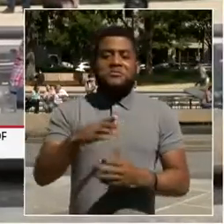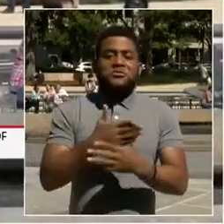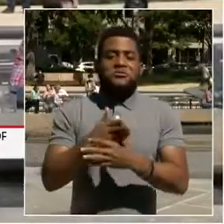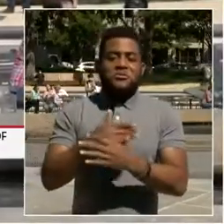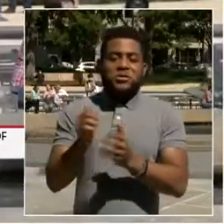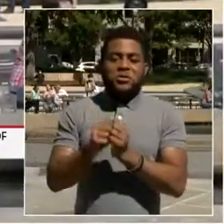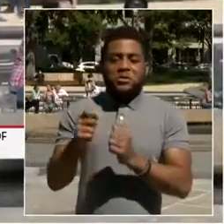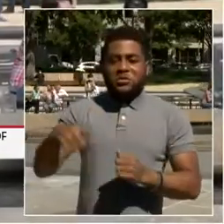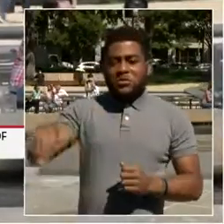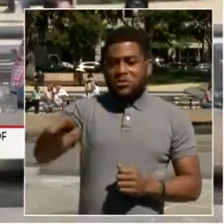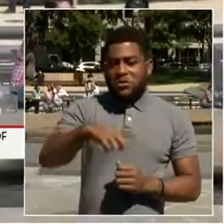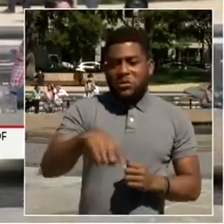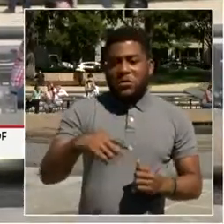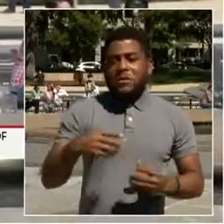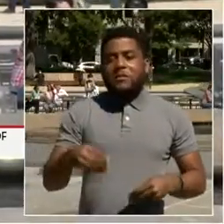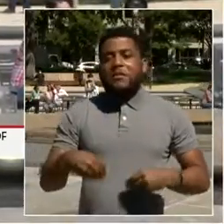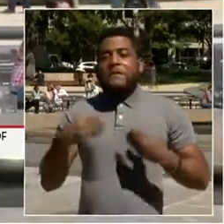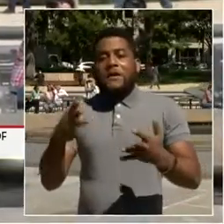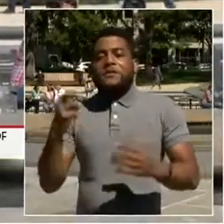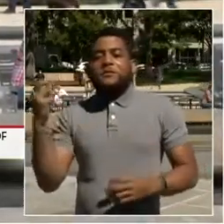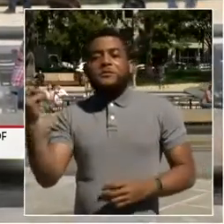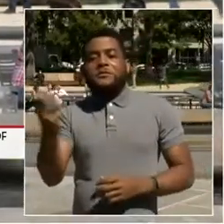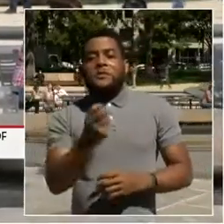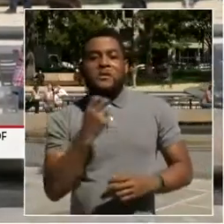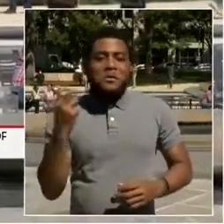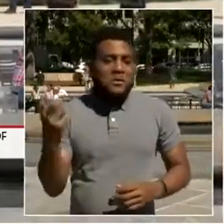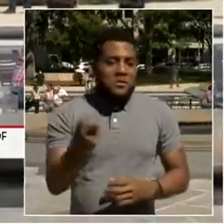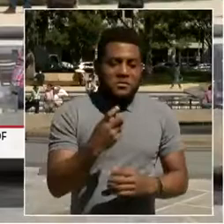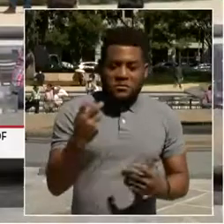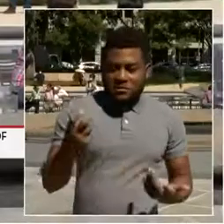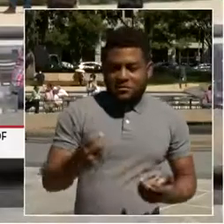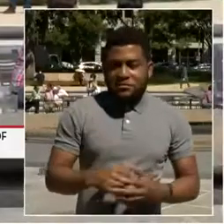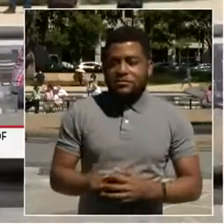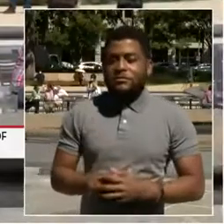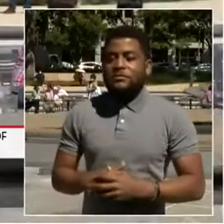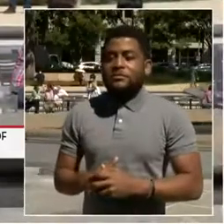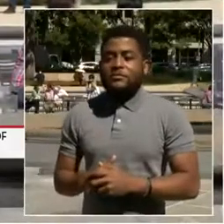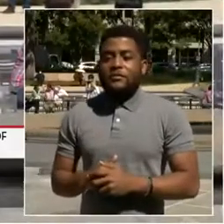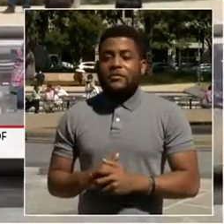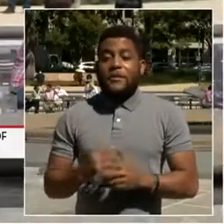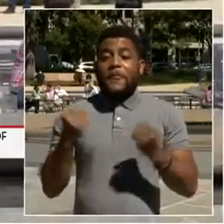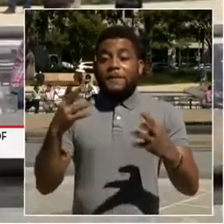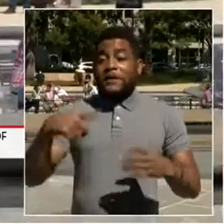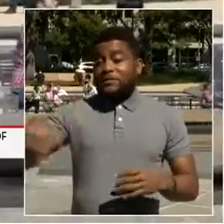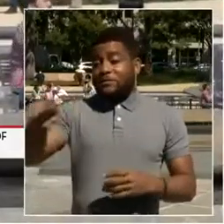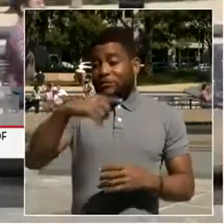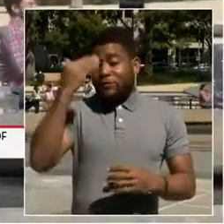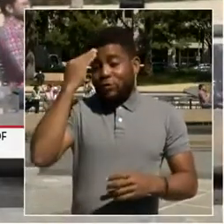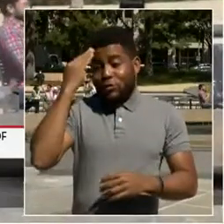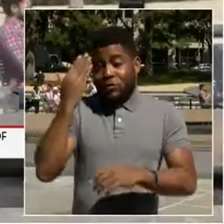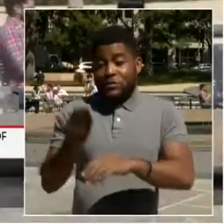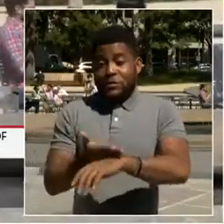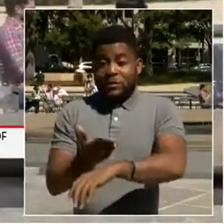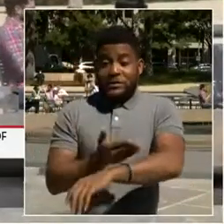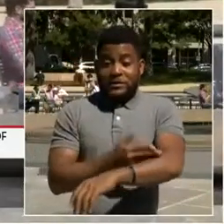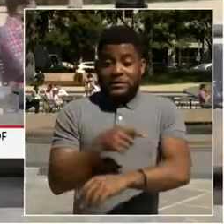provide tours of some of the amenities. So as many of you might know, the renovations of this park